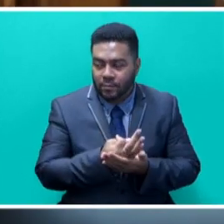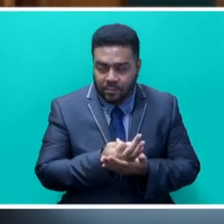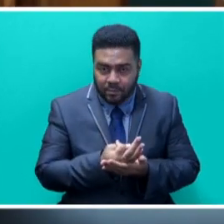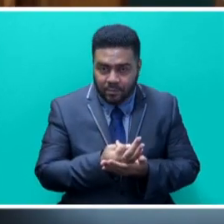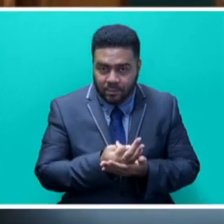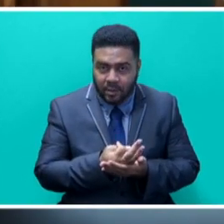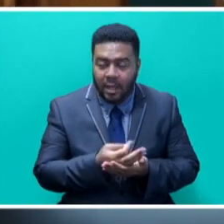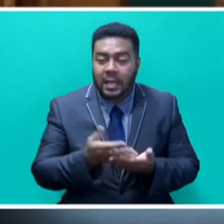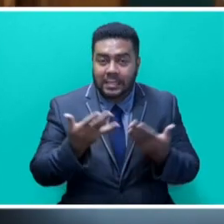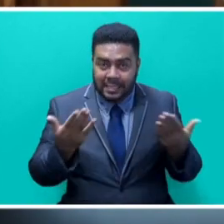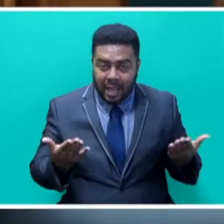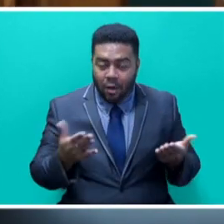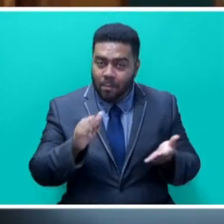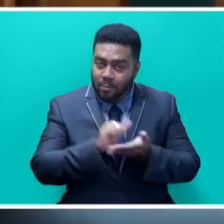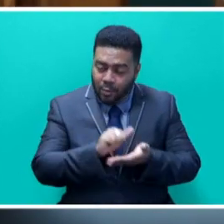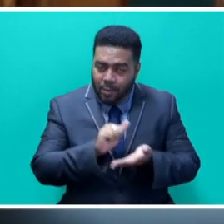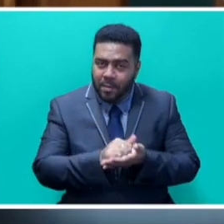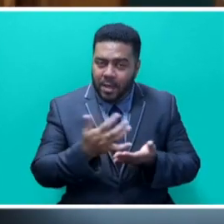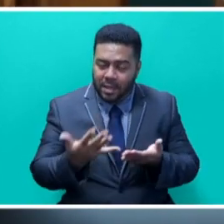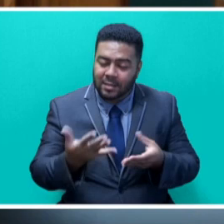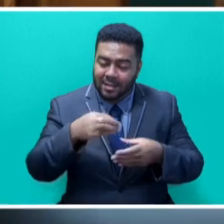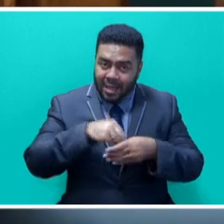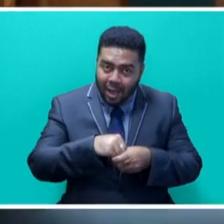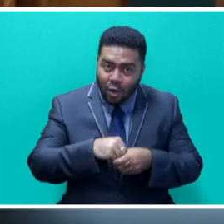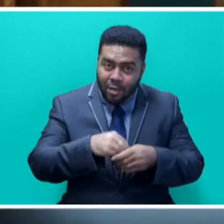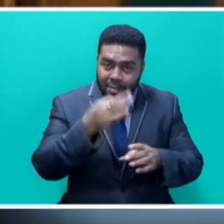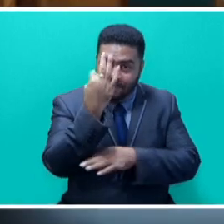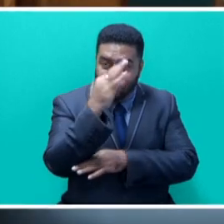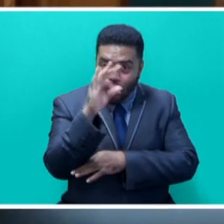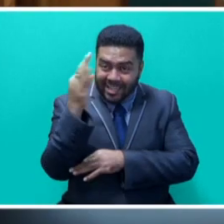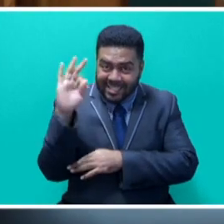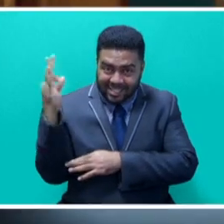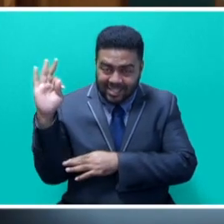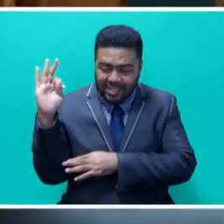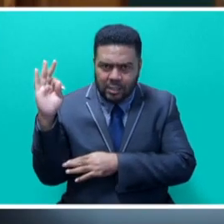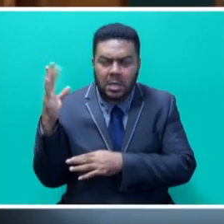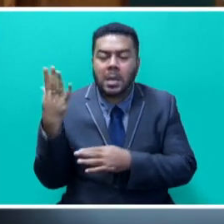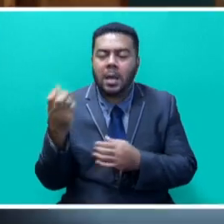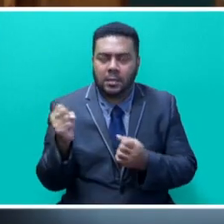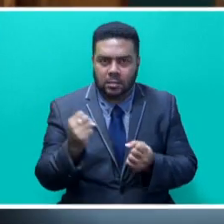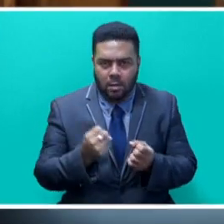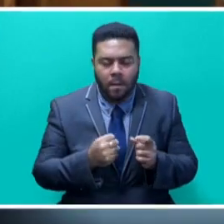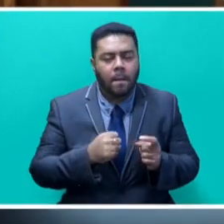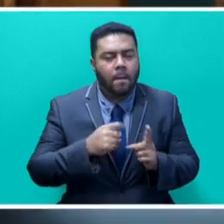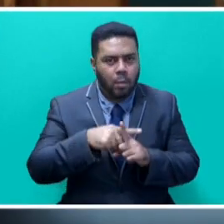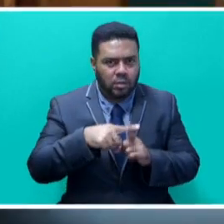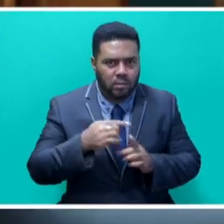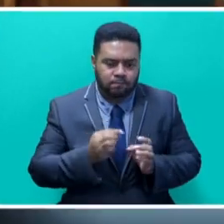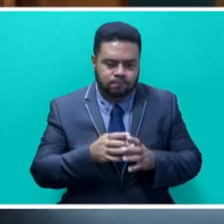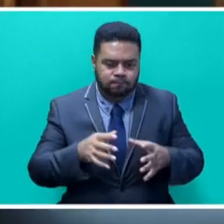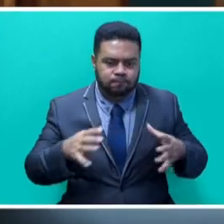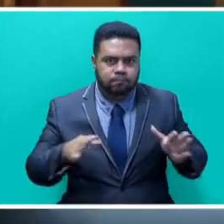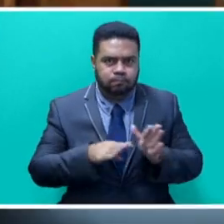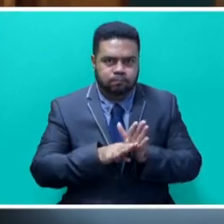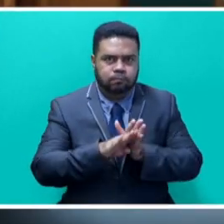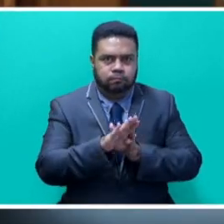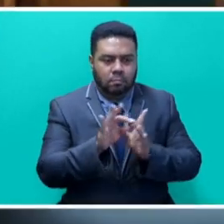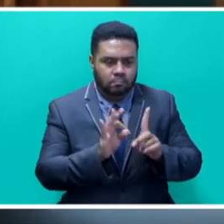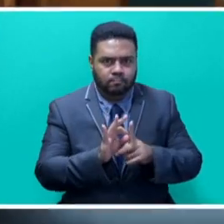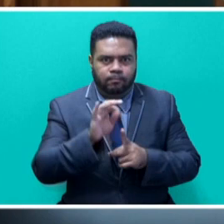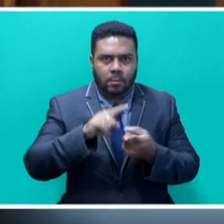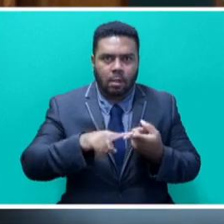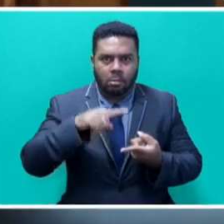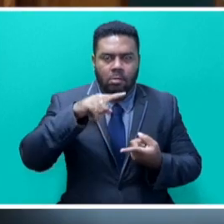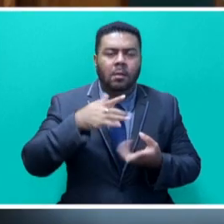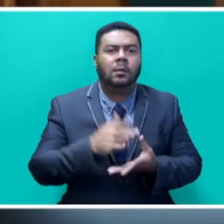as is evidenced with how the forestry sector is responding positively. In the Fiji Pine Group, Mr.